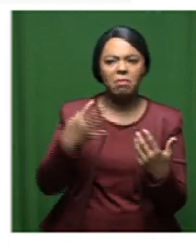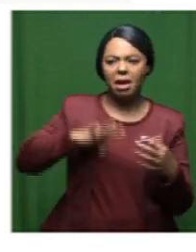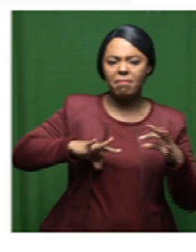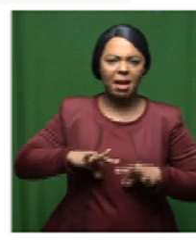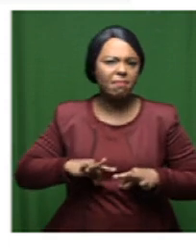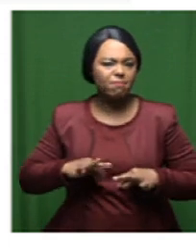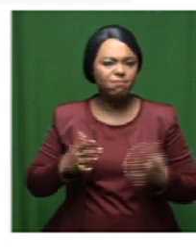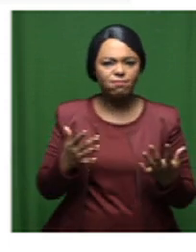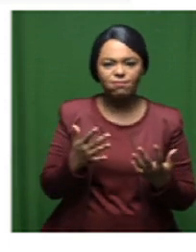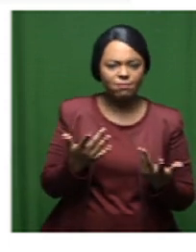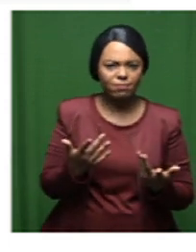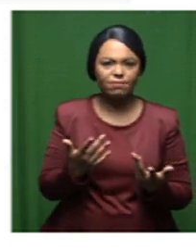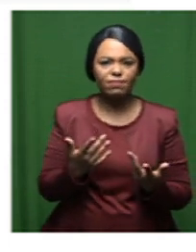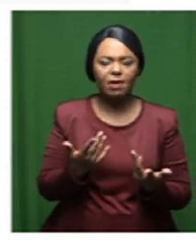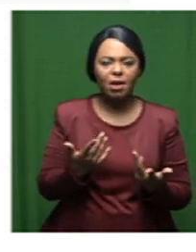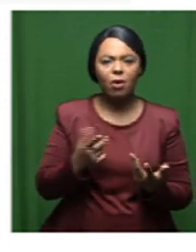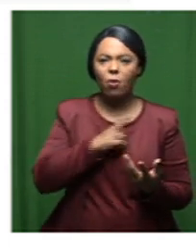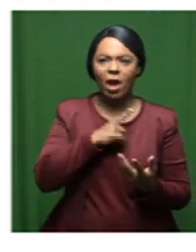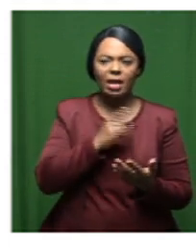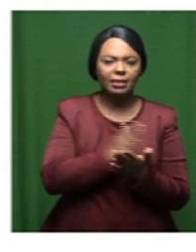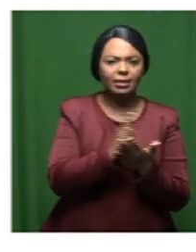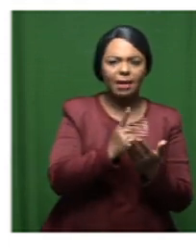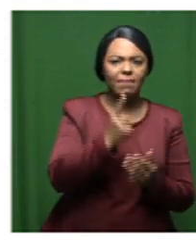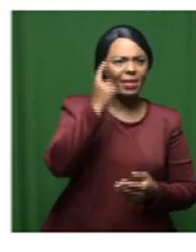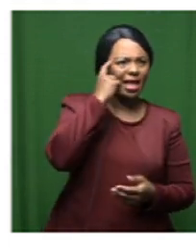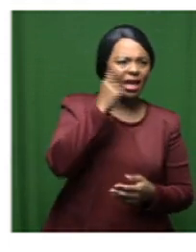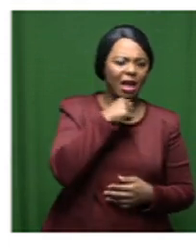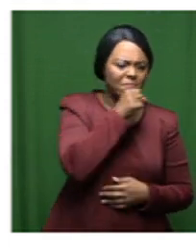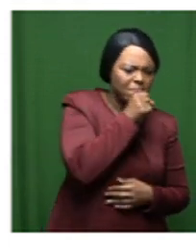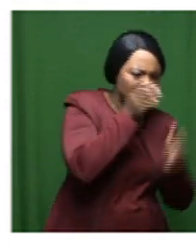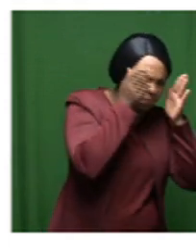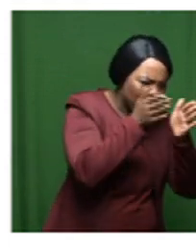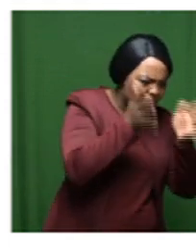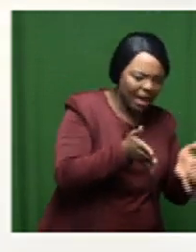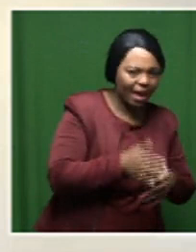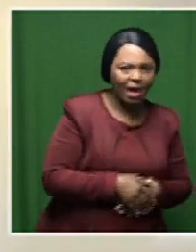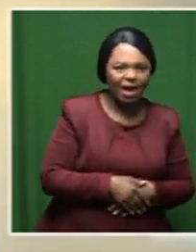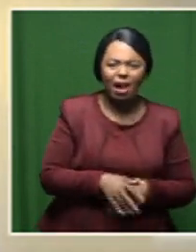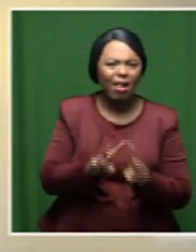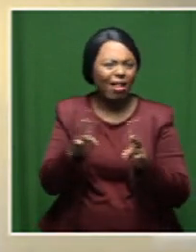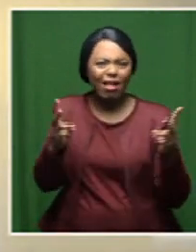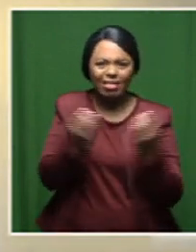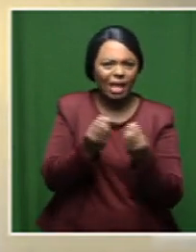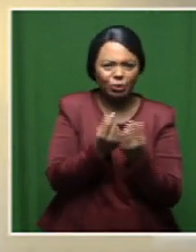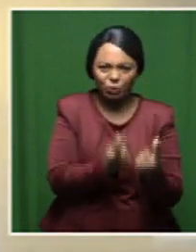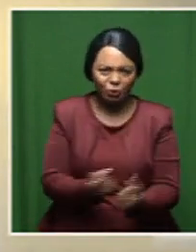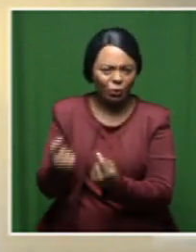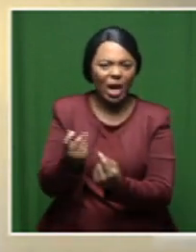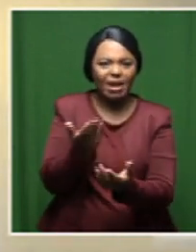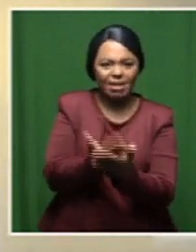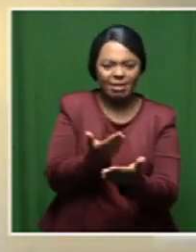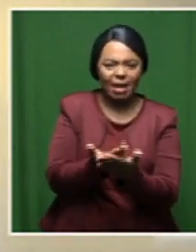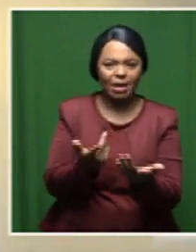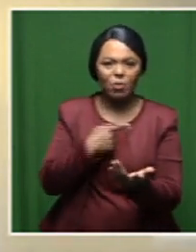sometimes creators don't really think that can make money for them, but it's really important for creators to see this